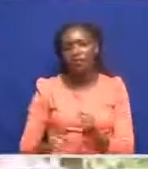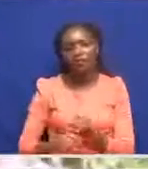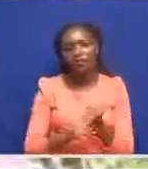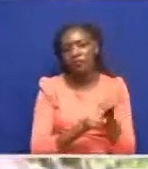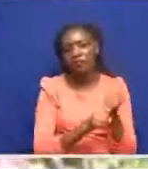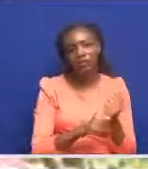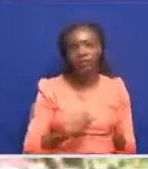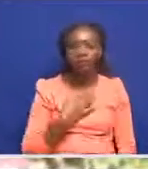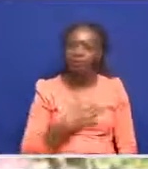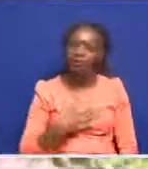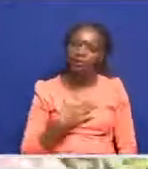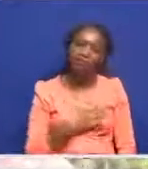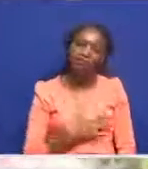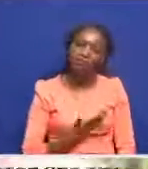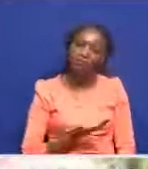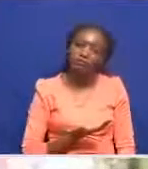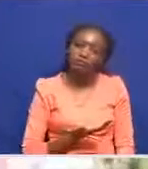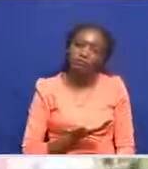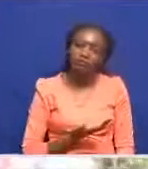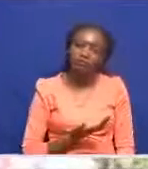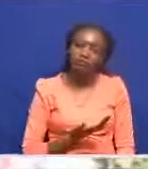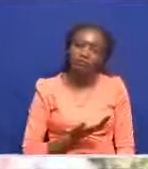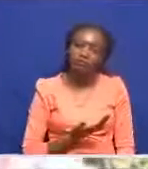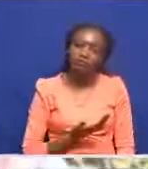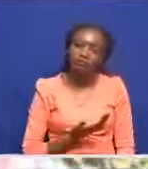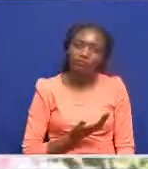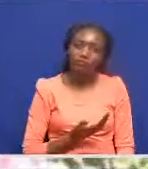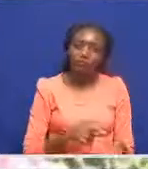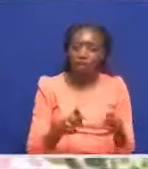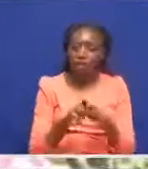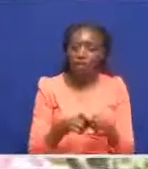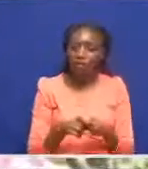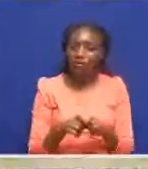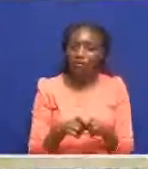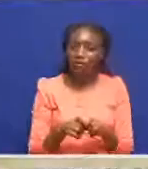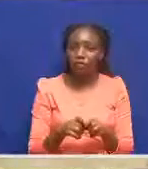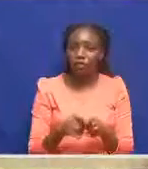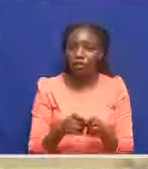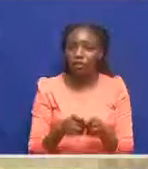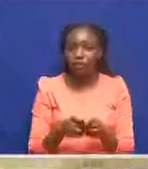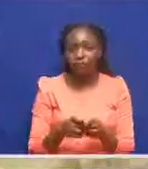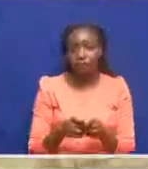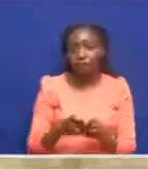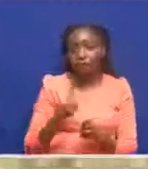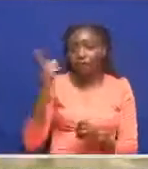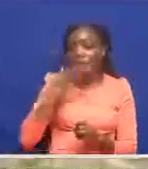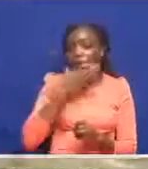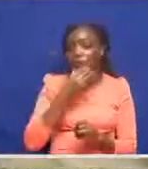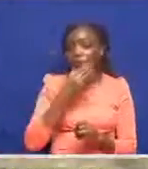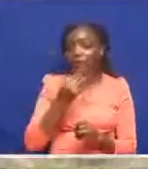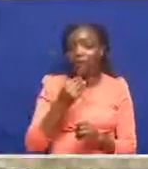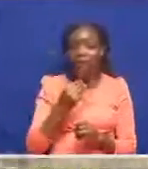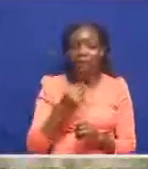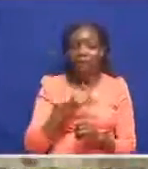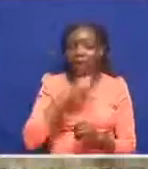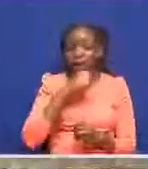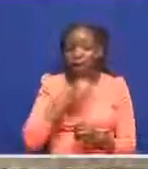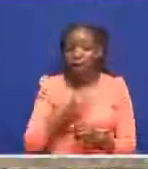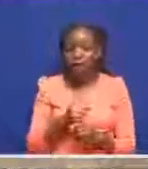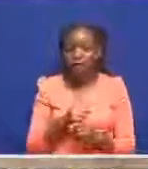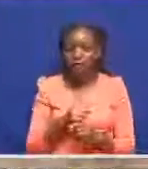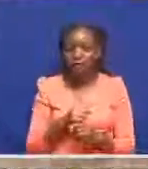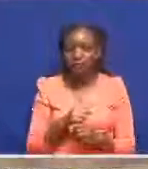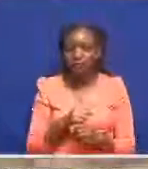better. And that's also, that person could have saved my life. At his age, Morris Gibbon will be better off in